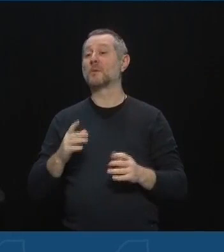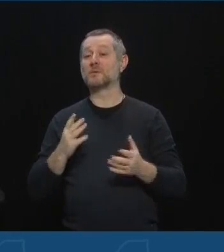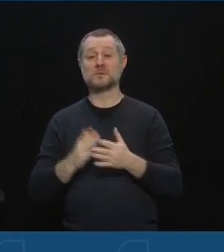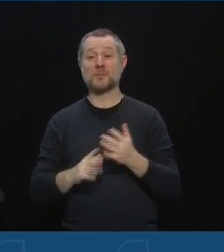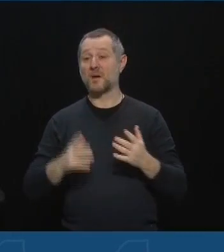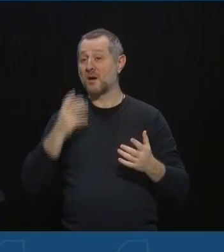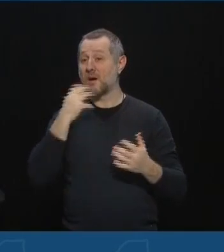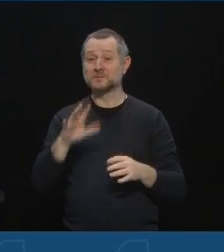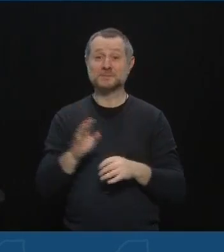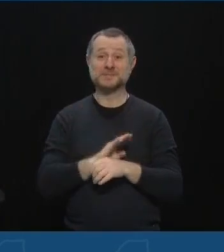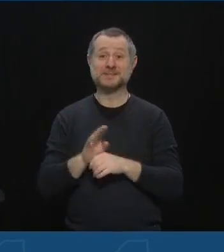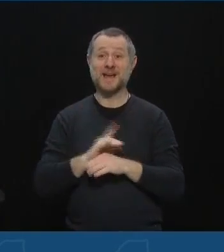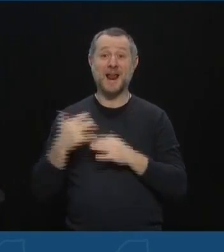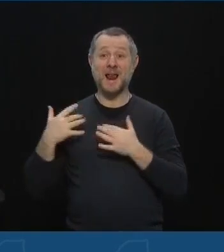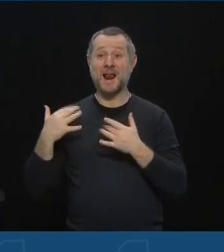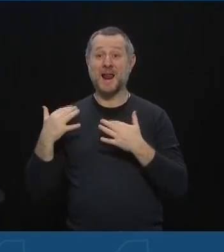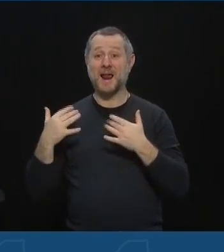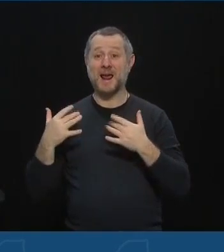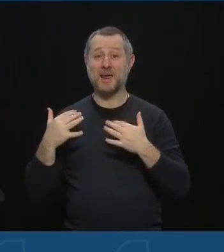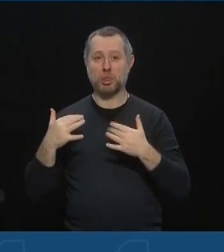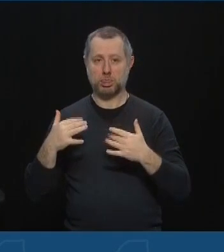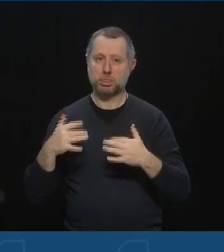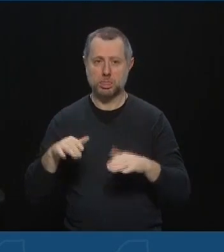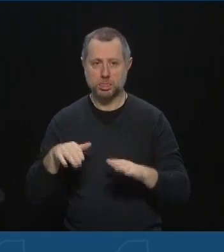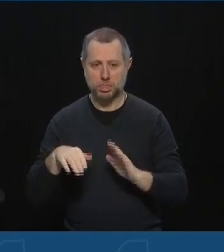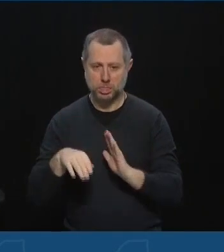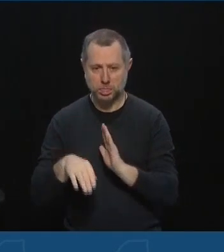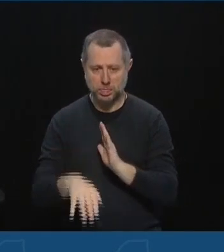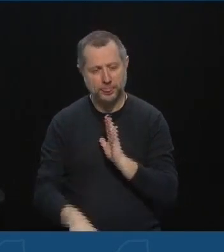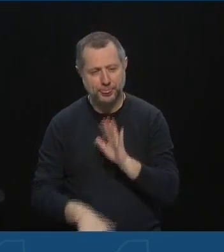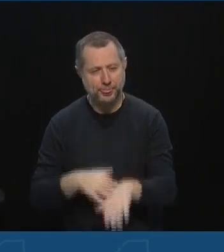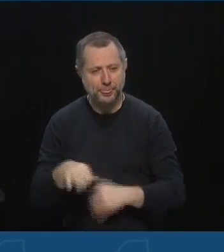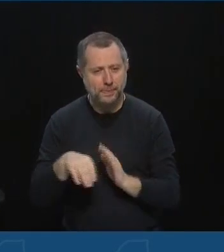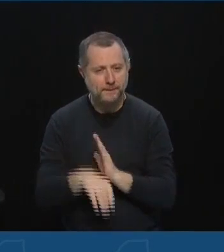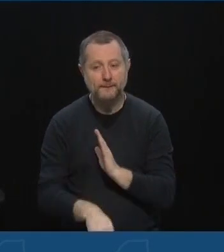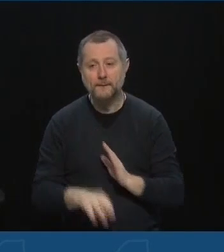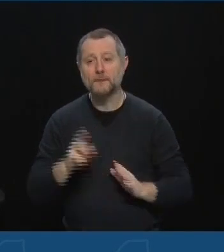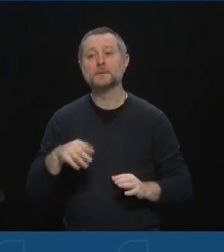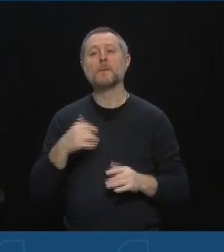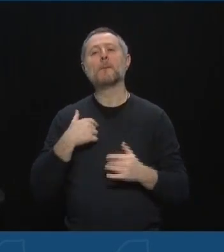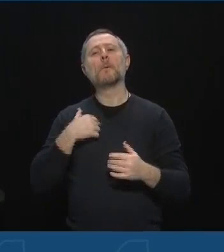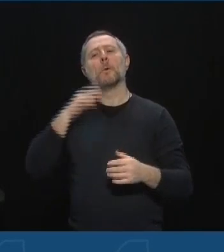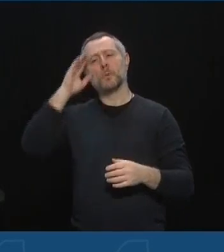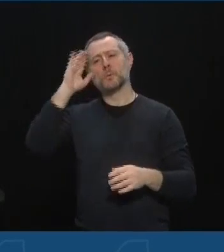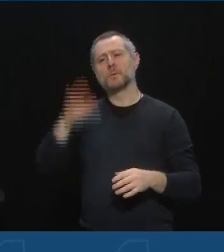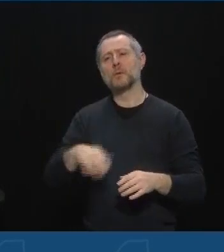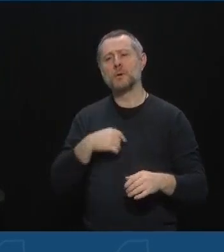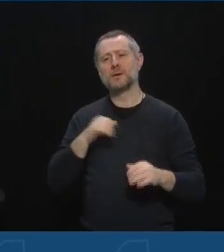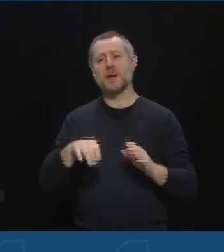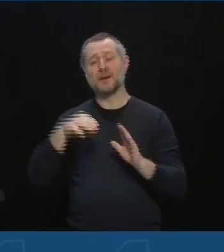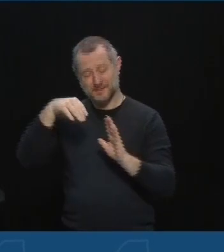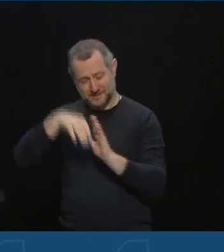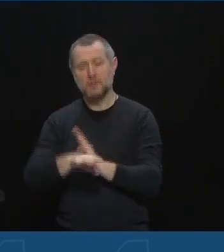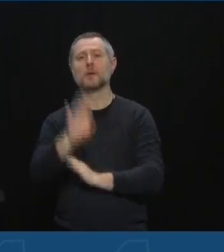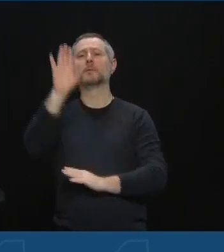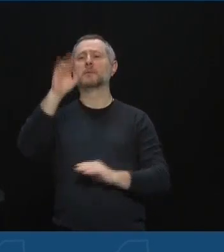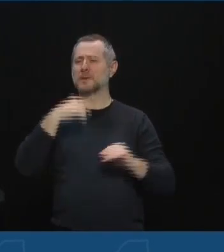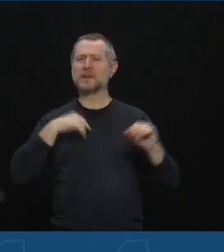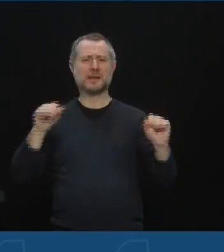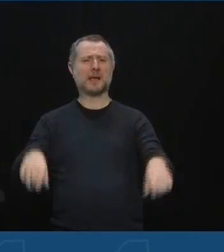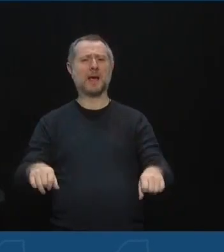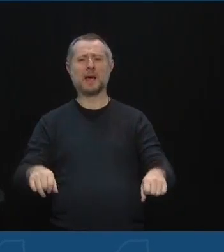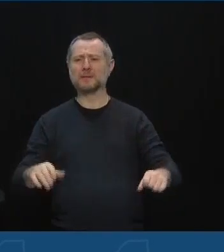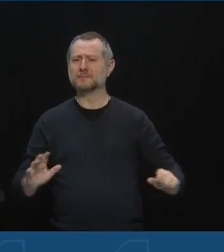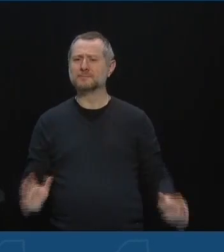so a part of our DNA for a long time here in upstate New York. But we also know we can get it back. And that's what I've seen over the last number of years as